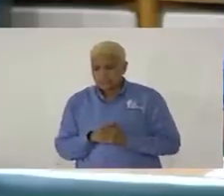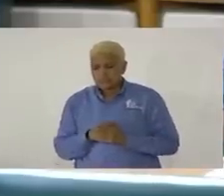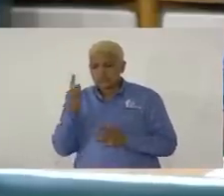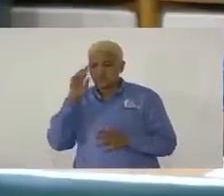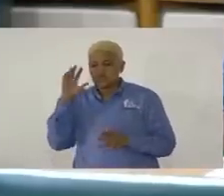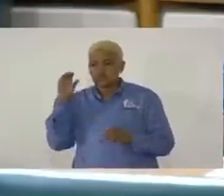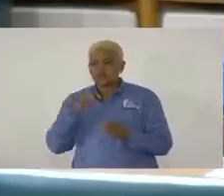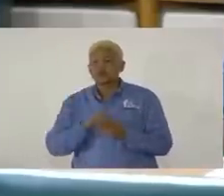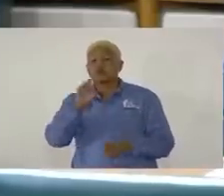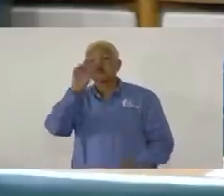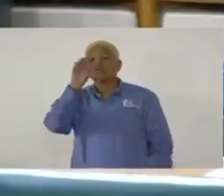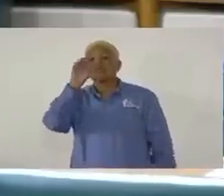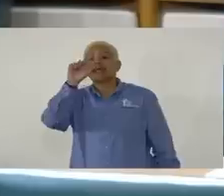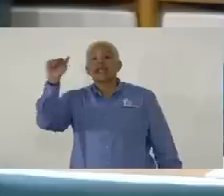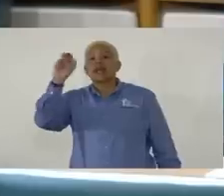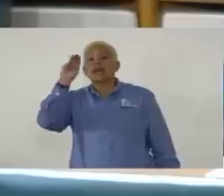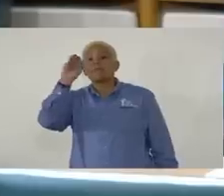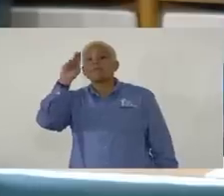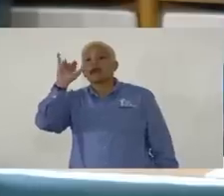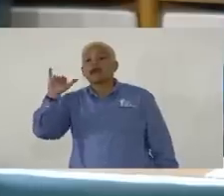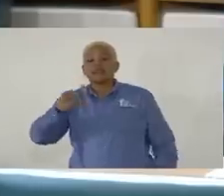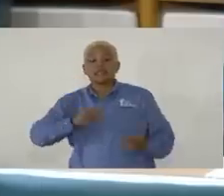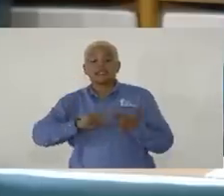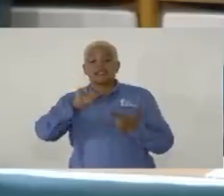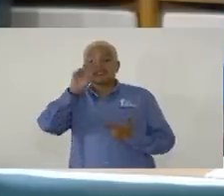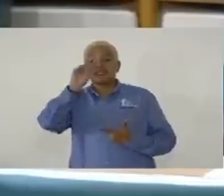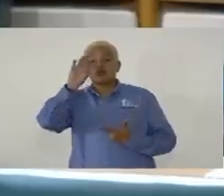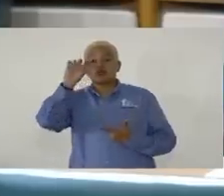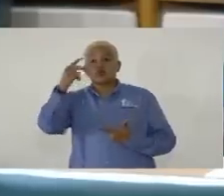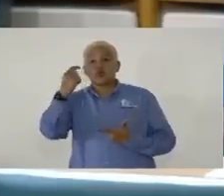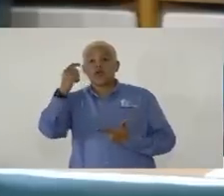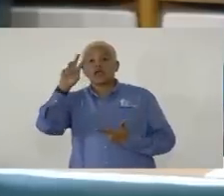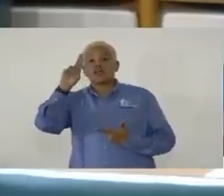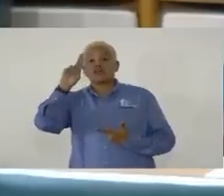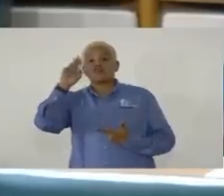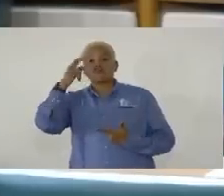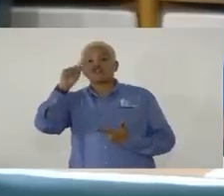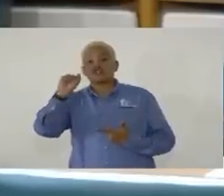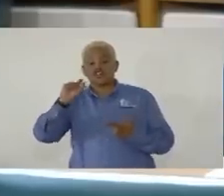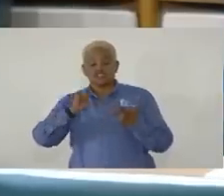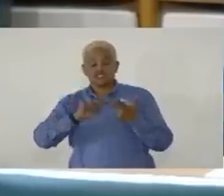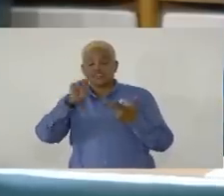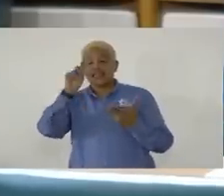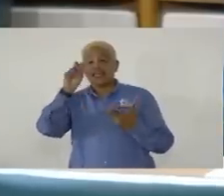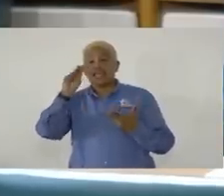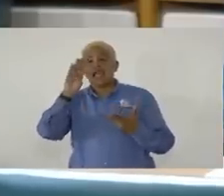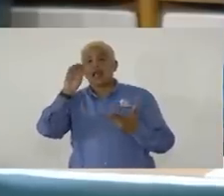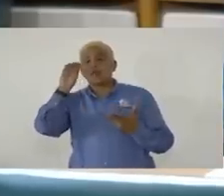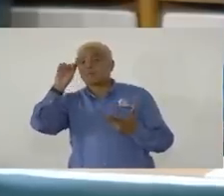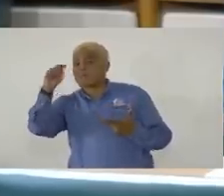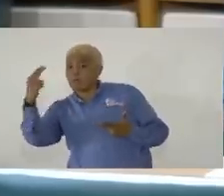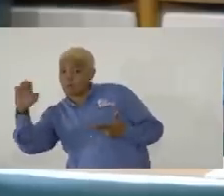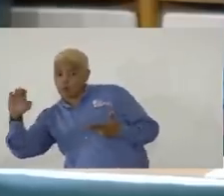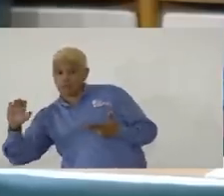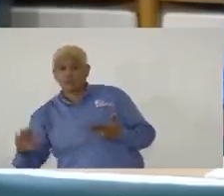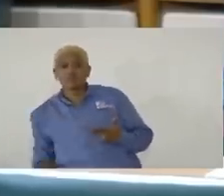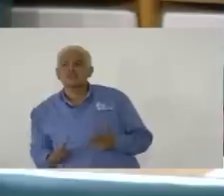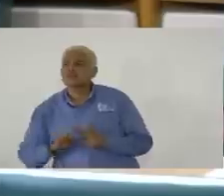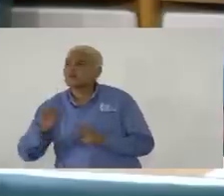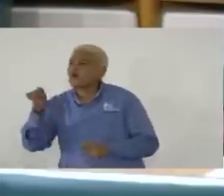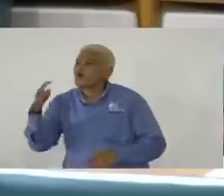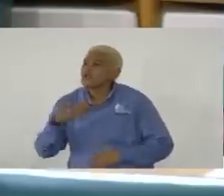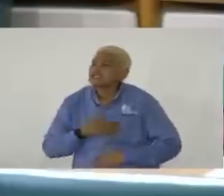Della Manley, Dwight Richards, and Ken Booth. But it's not only a reception